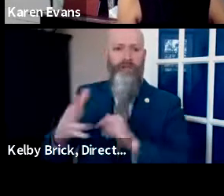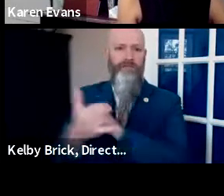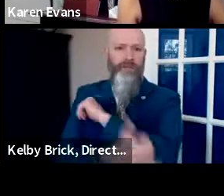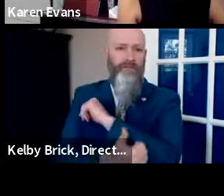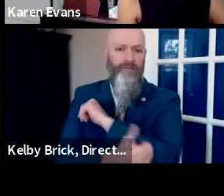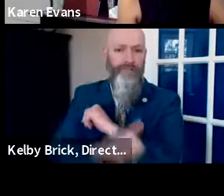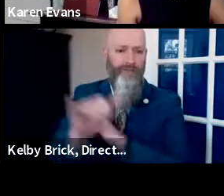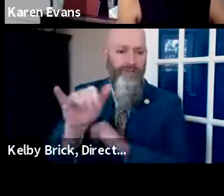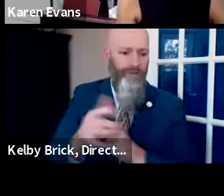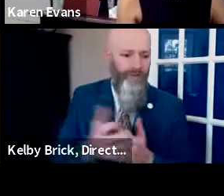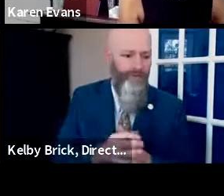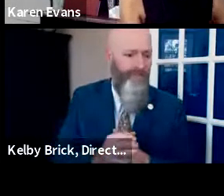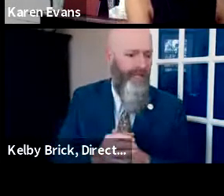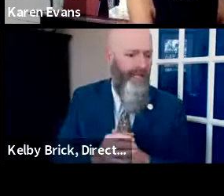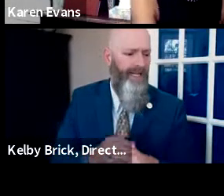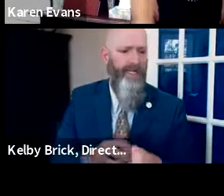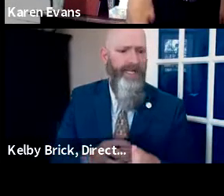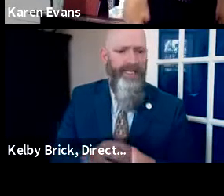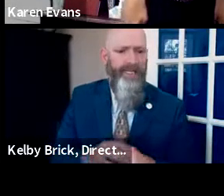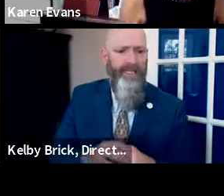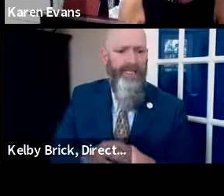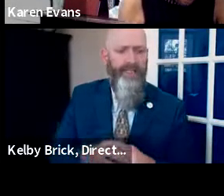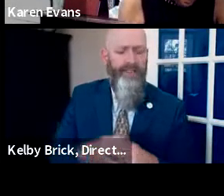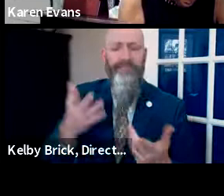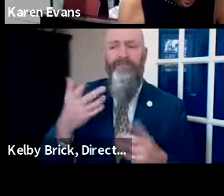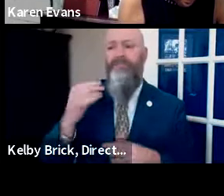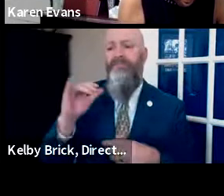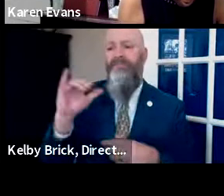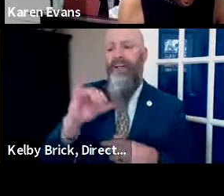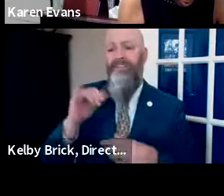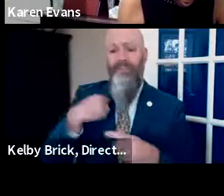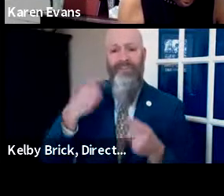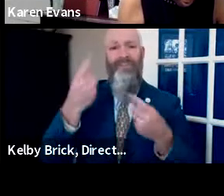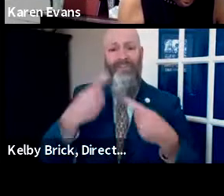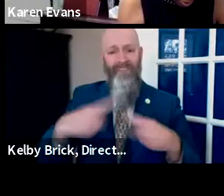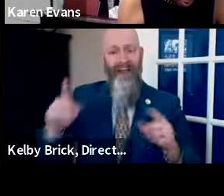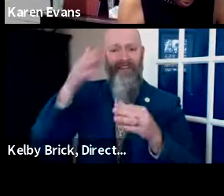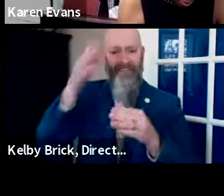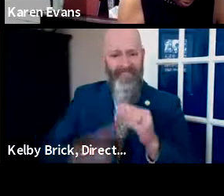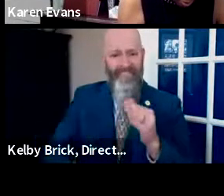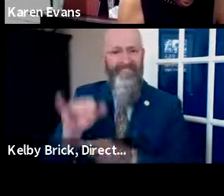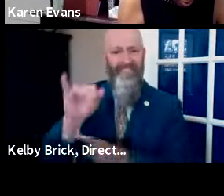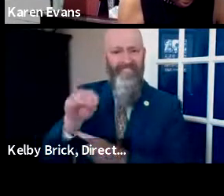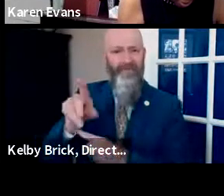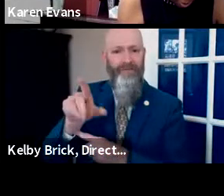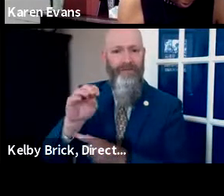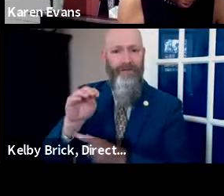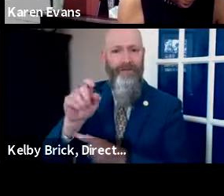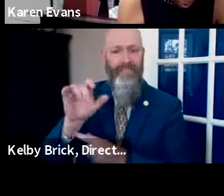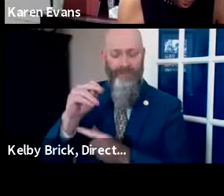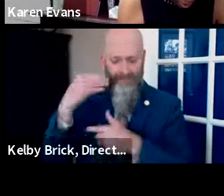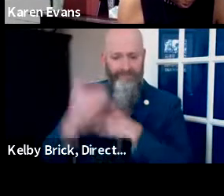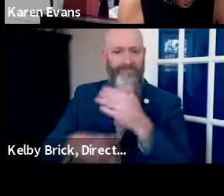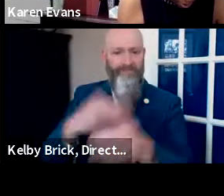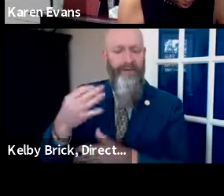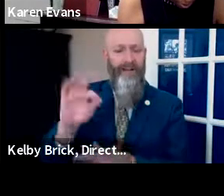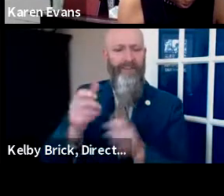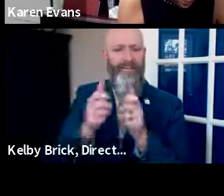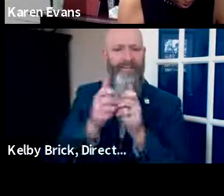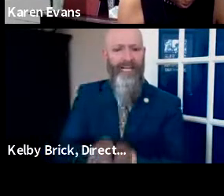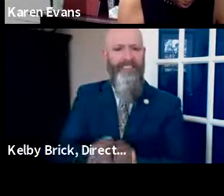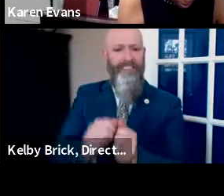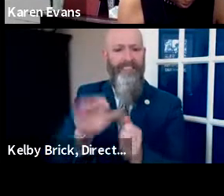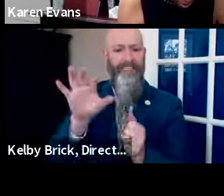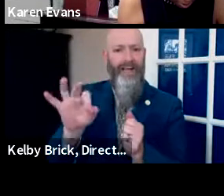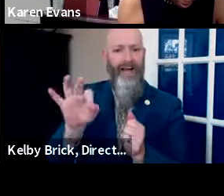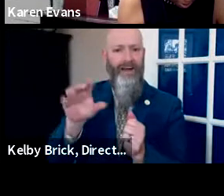hard of hearing individuals. This has also been emulated throughout the other states as well.